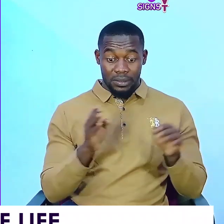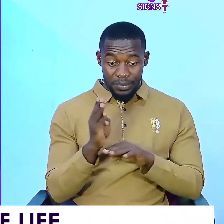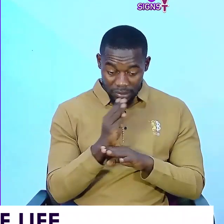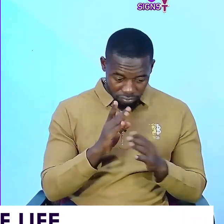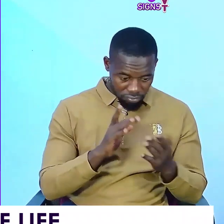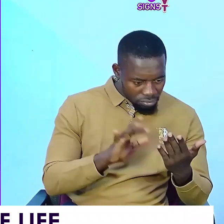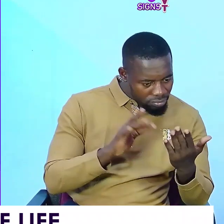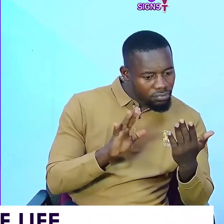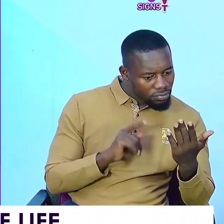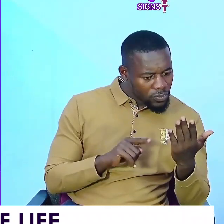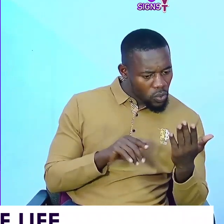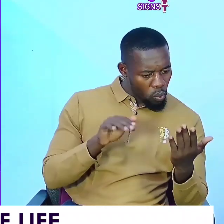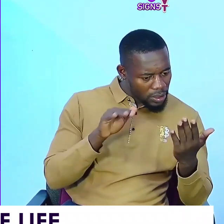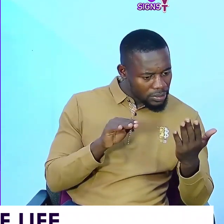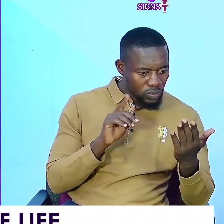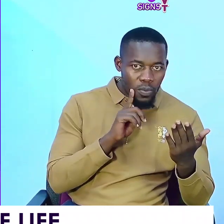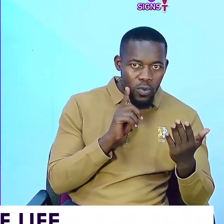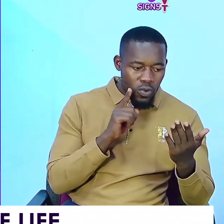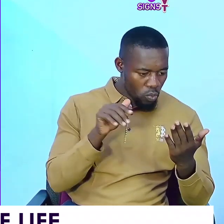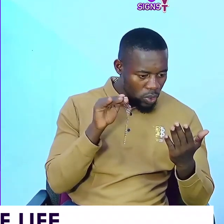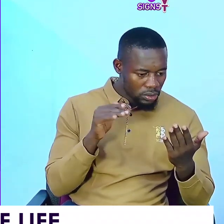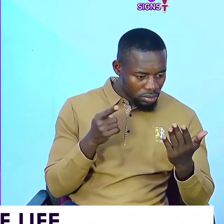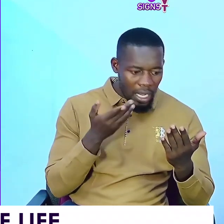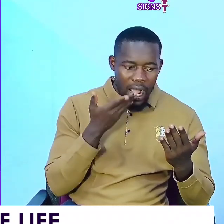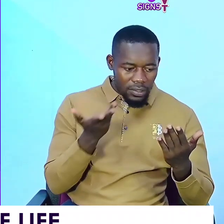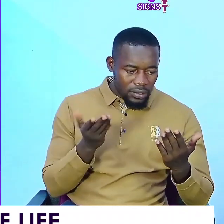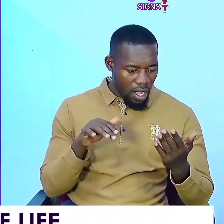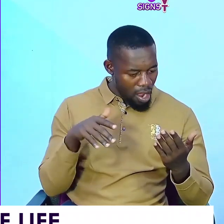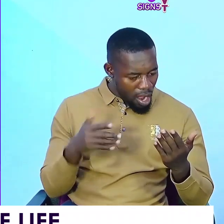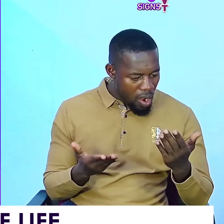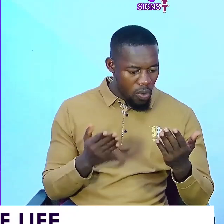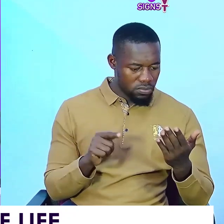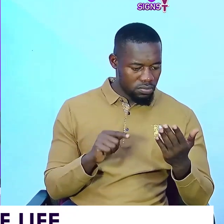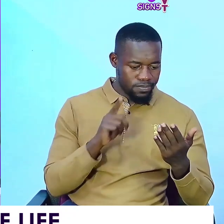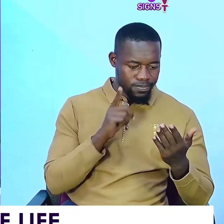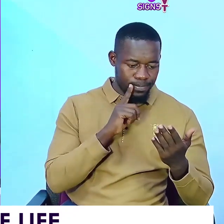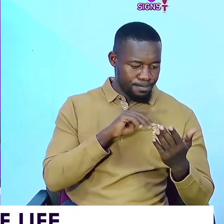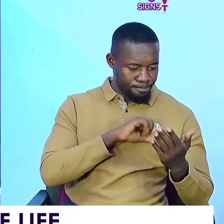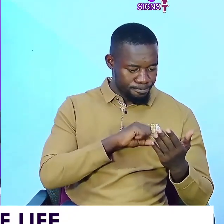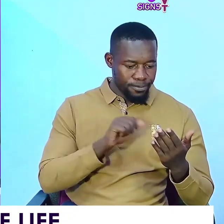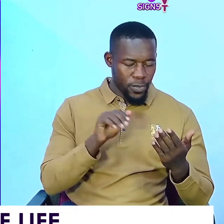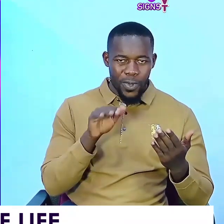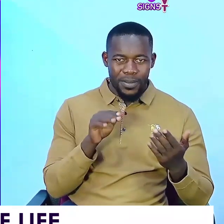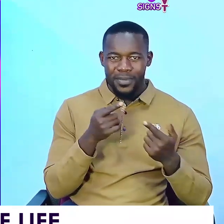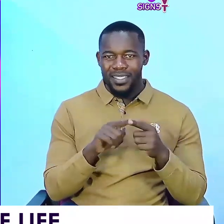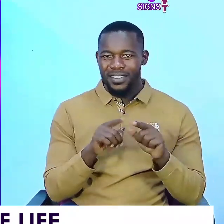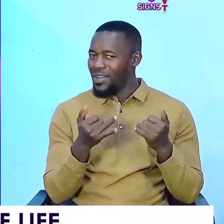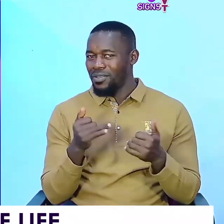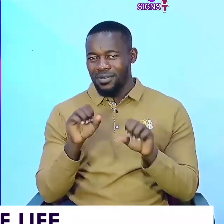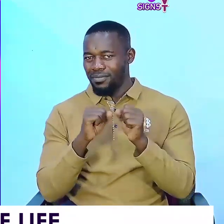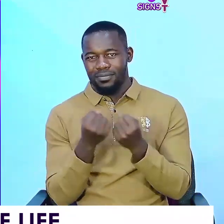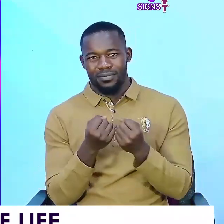Quite an interesting way of handling relationships, is it? Yeah, although nowadays you do not trust everything you see on social